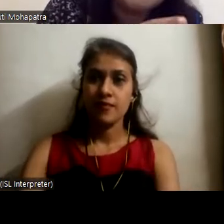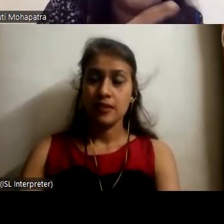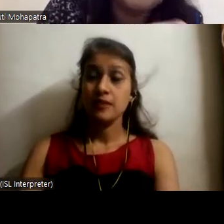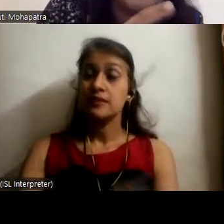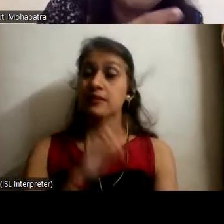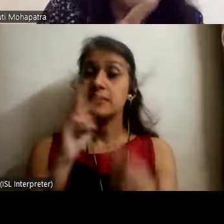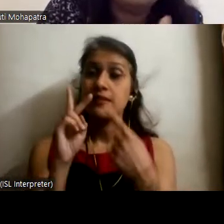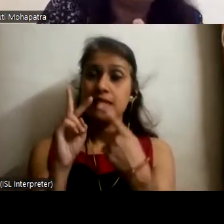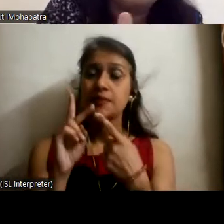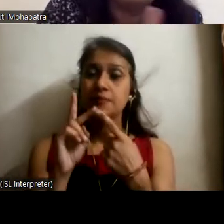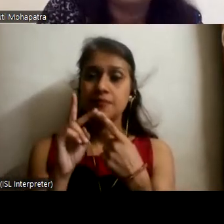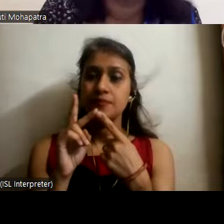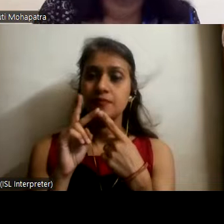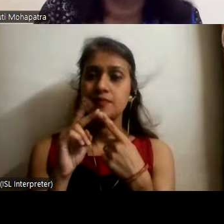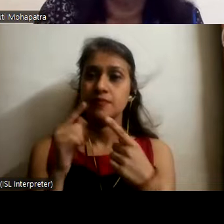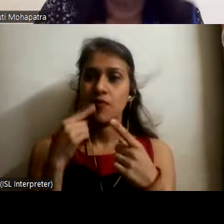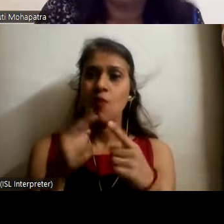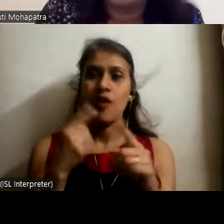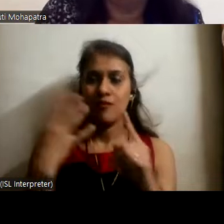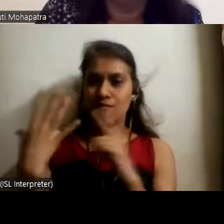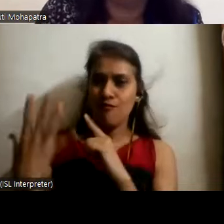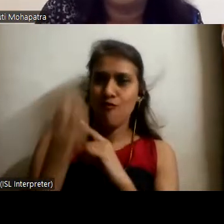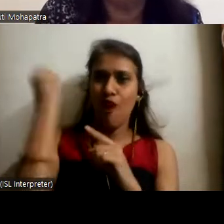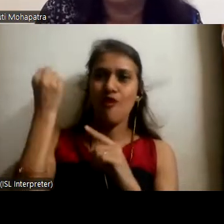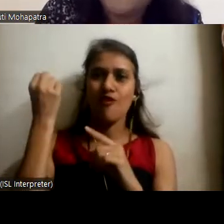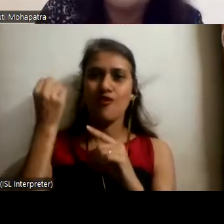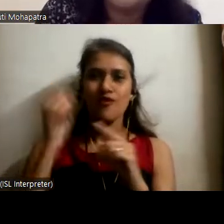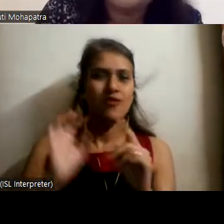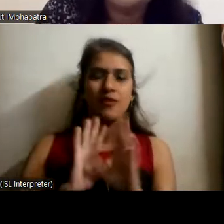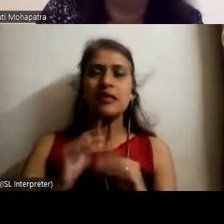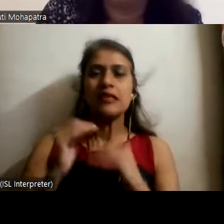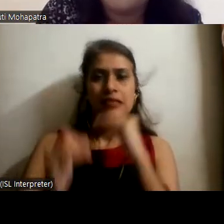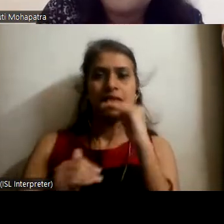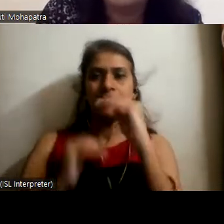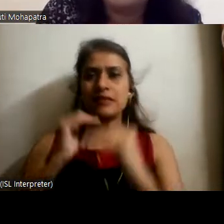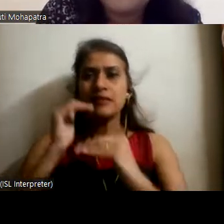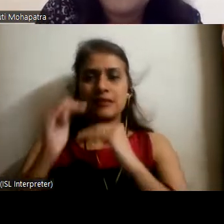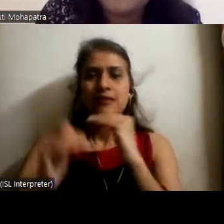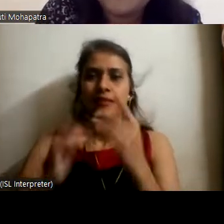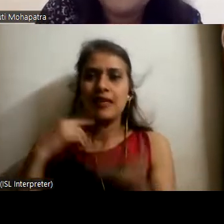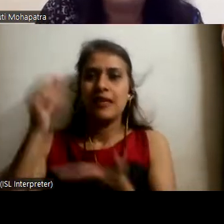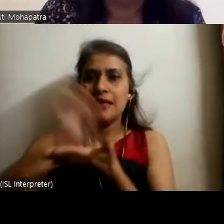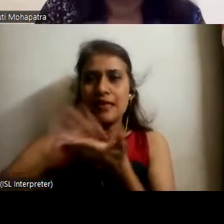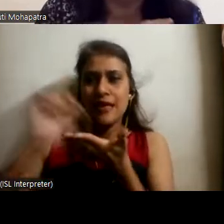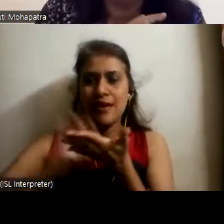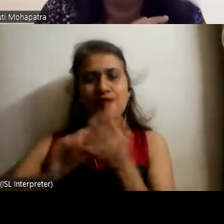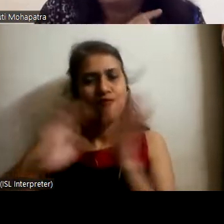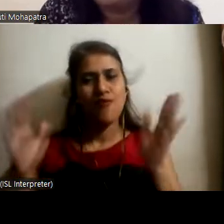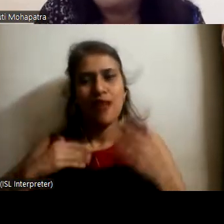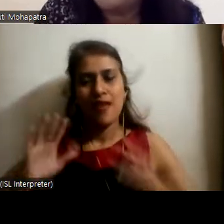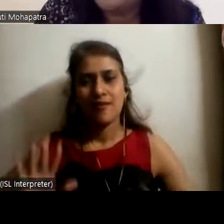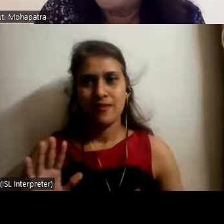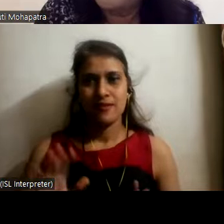milestone is, we have not reached it, but I am also in its favor and I have been writing about it a lot. That is